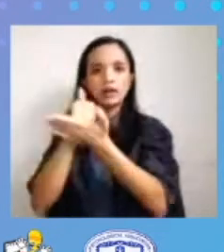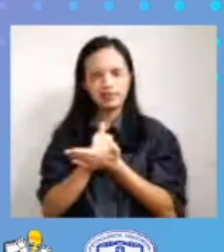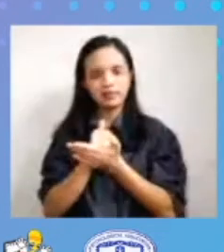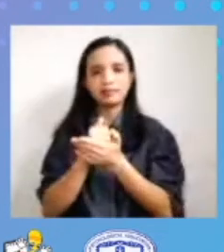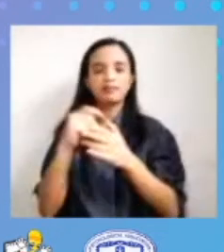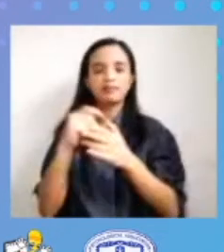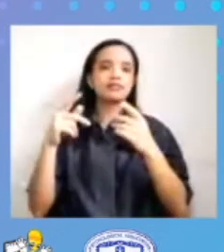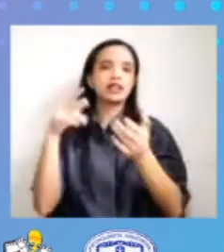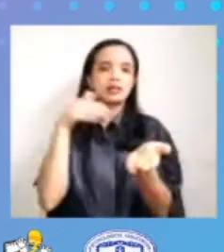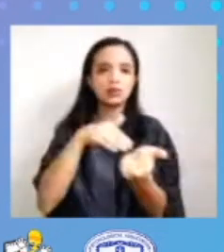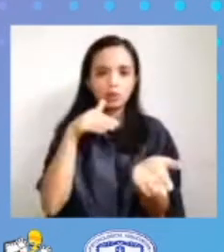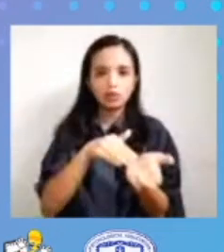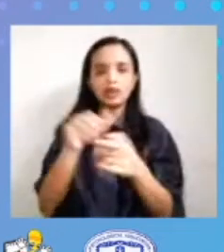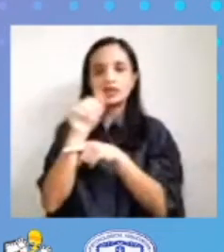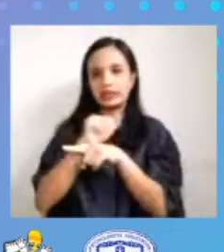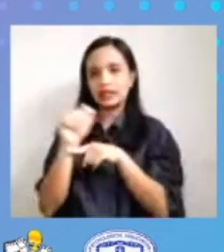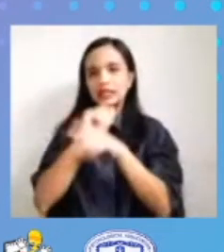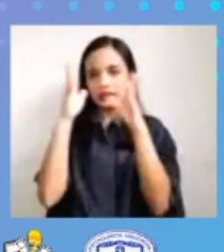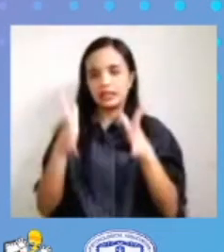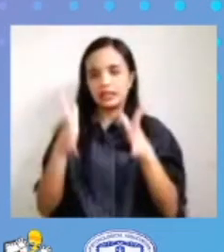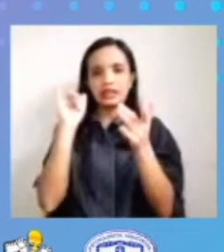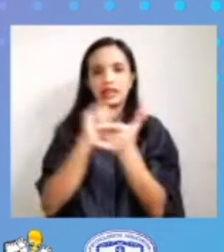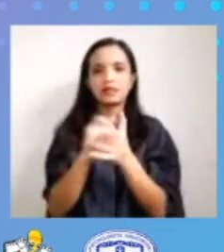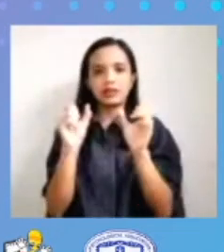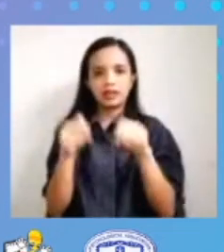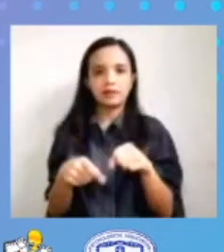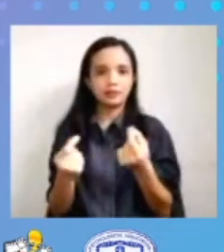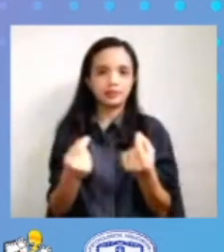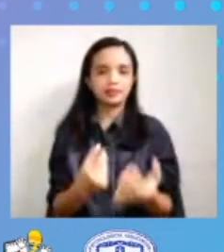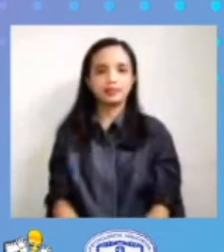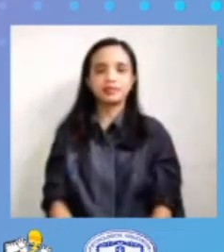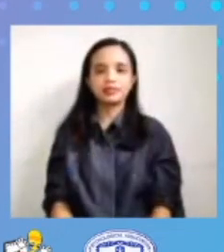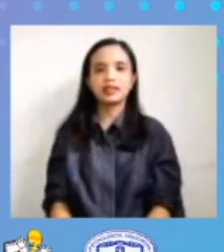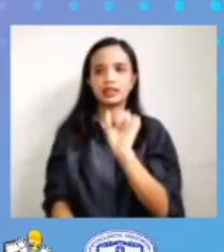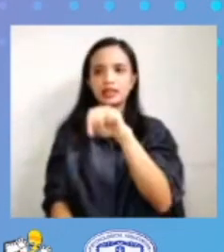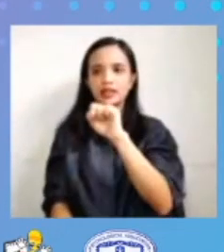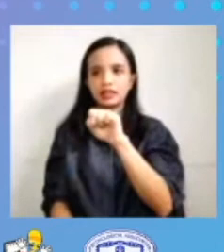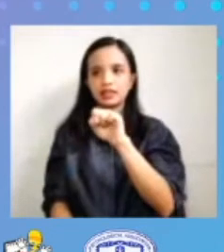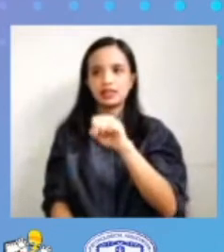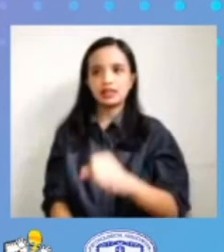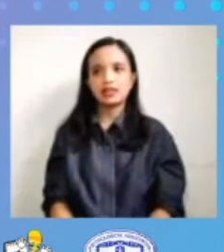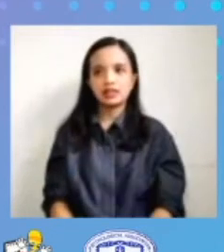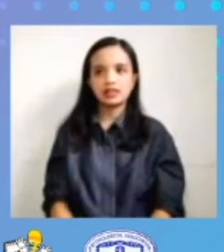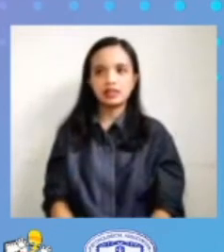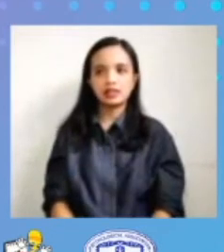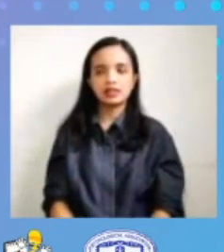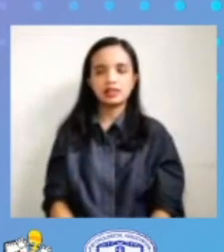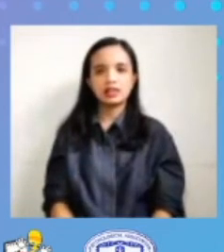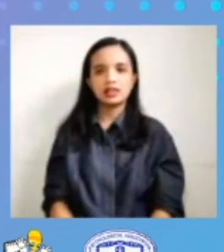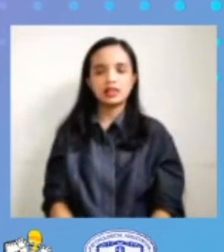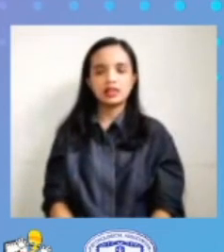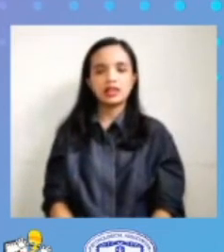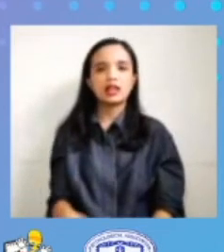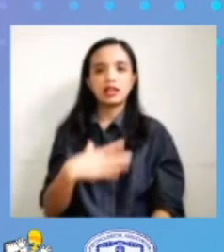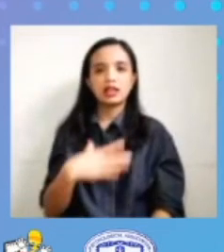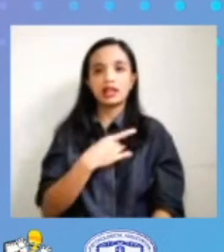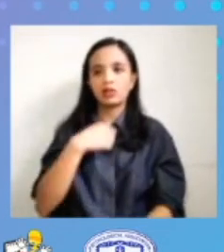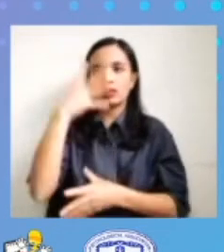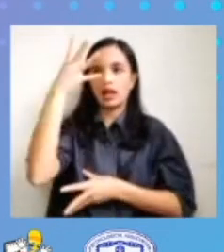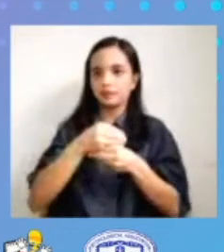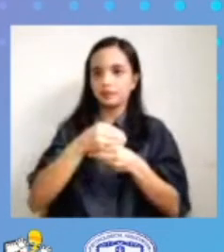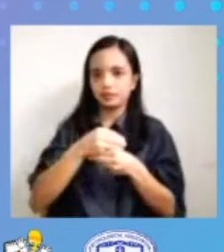kumbaga. So, oh my God. Okay, I'm taking care of my beast. Taking care of your beast, diba?